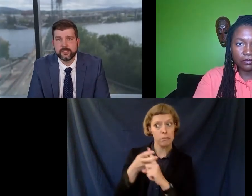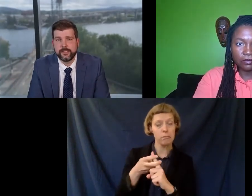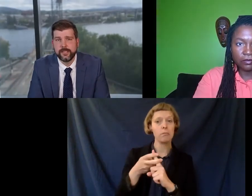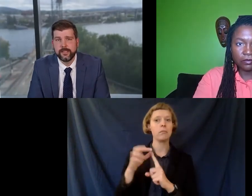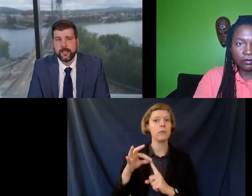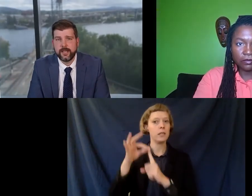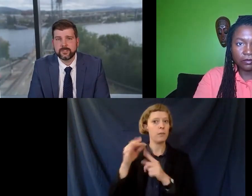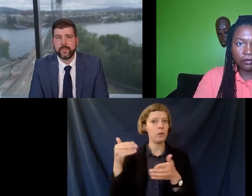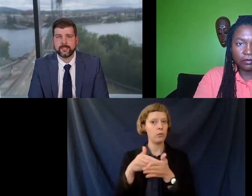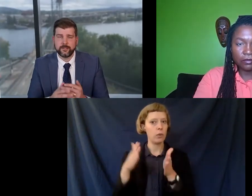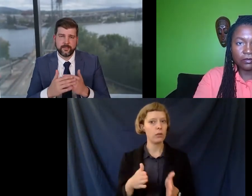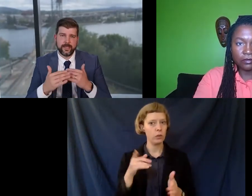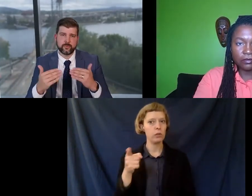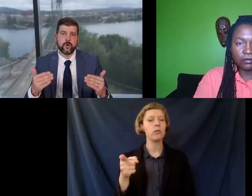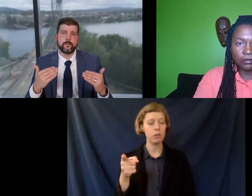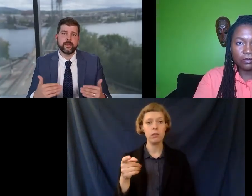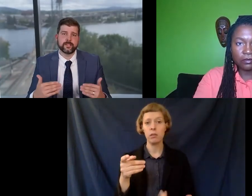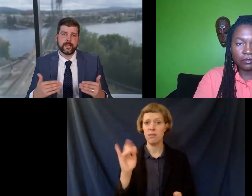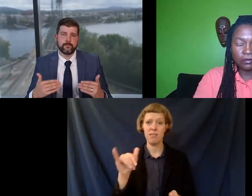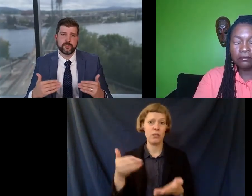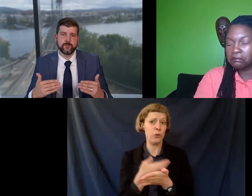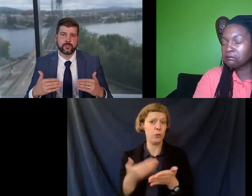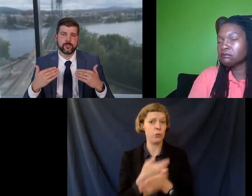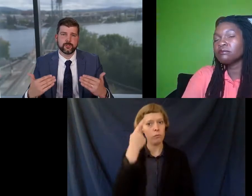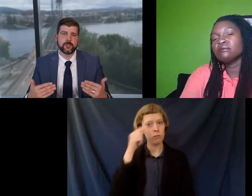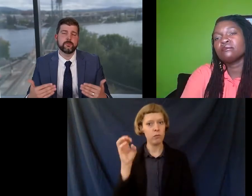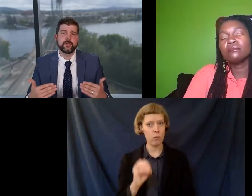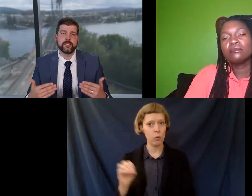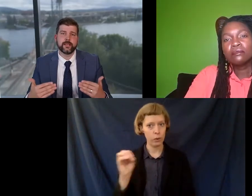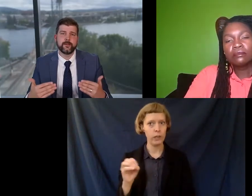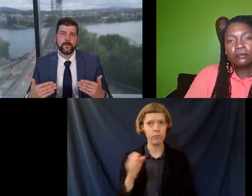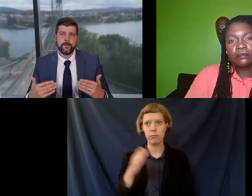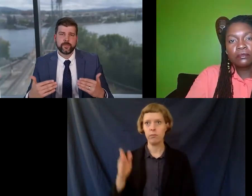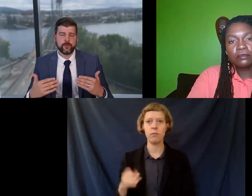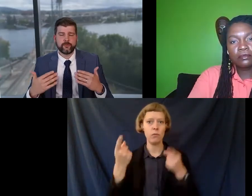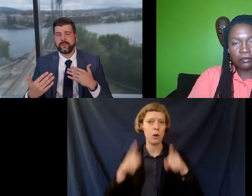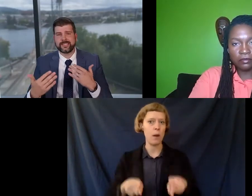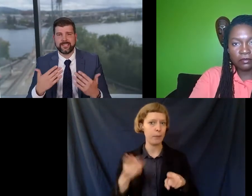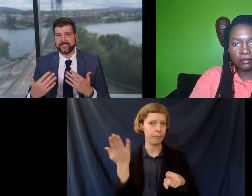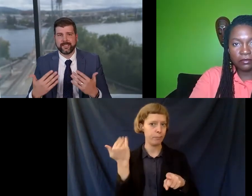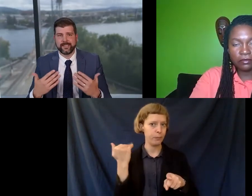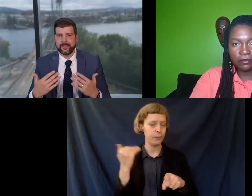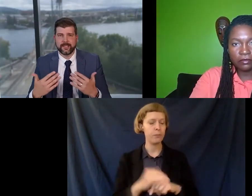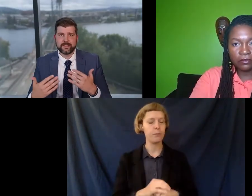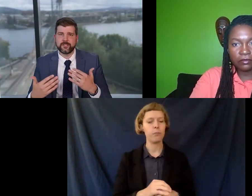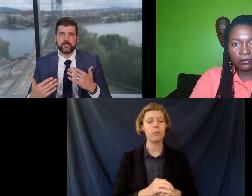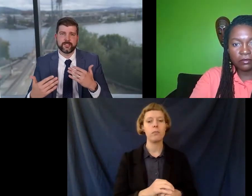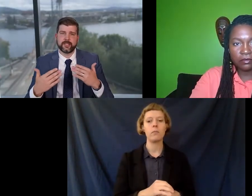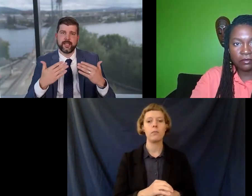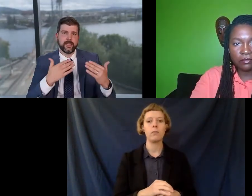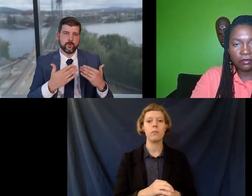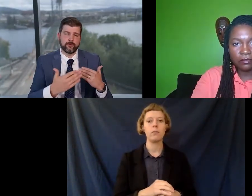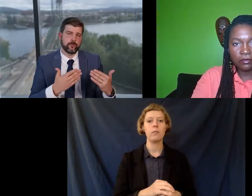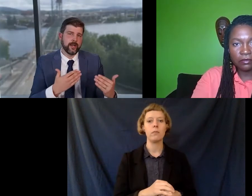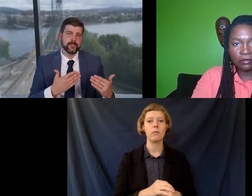Oregon's history. So that's one big step to assure the community that, the fix isn't in. This isn't just